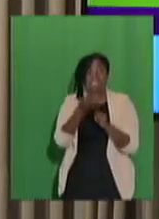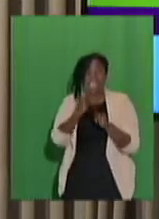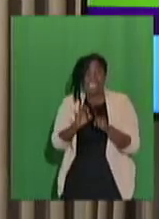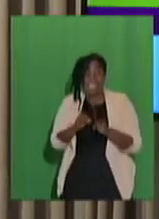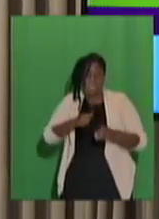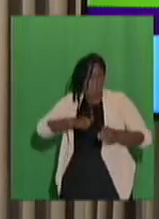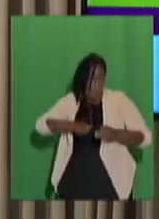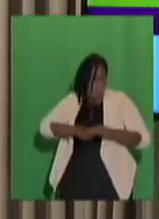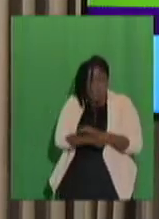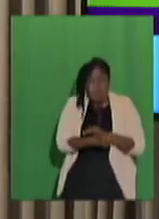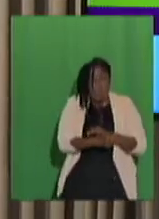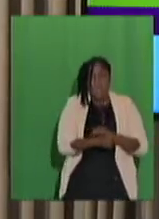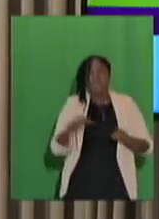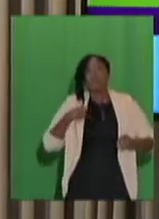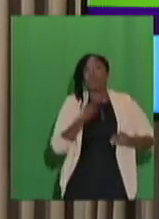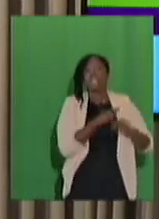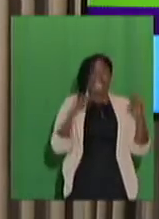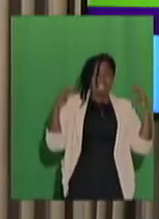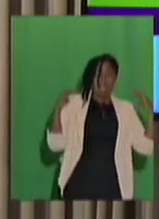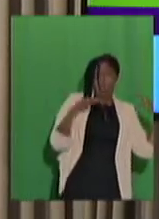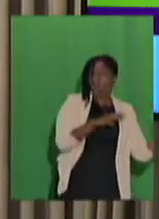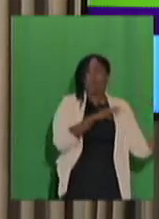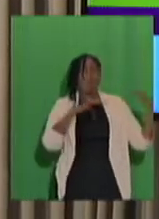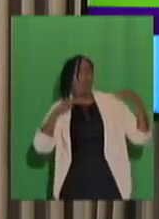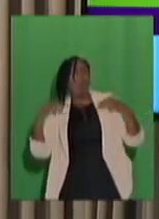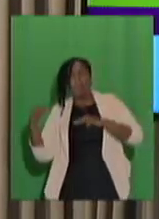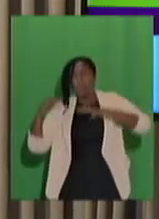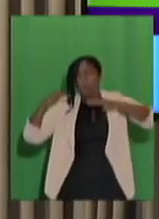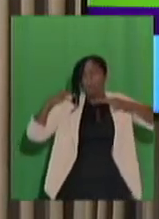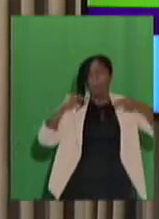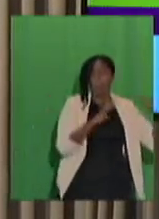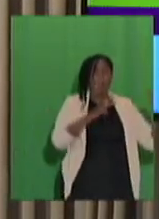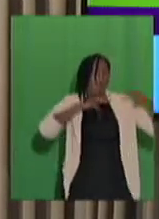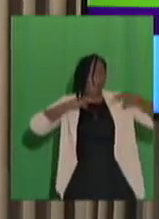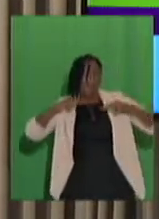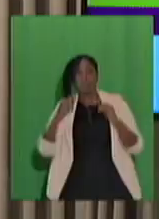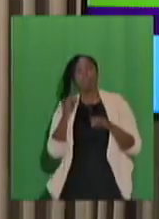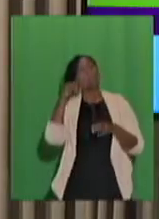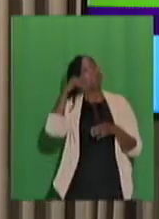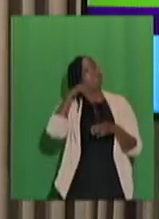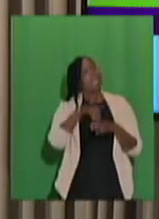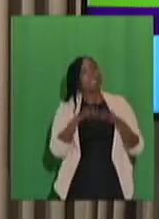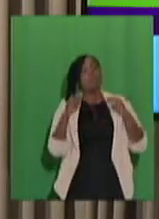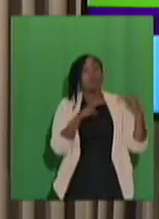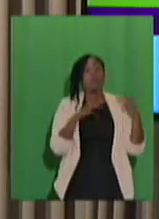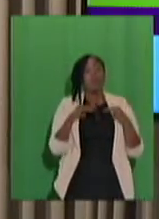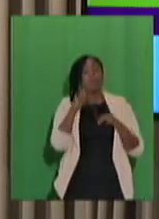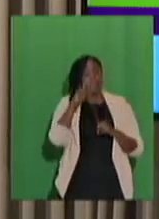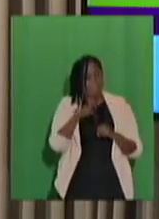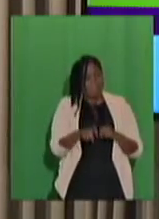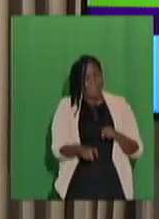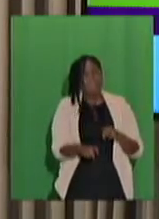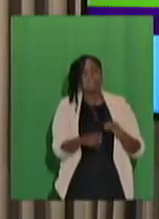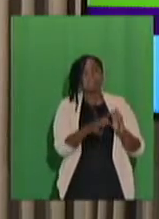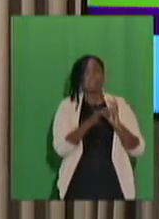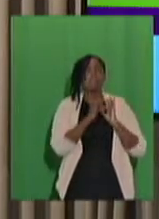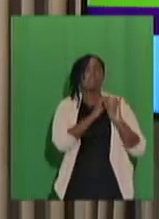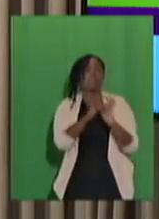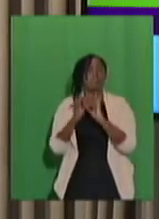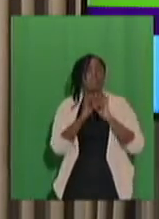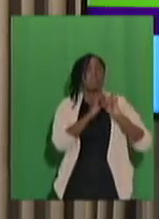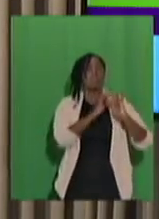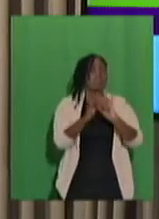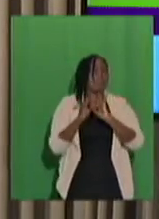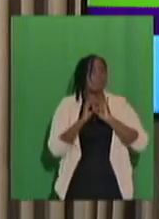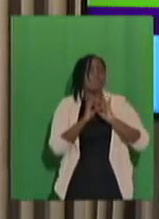war. And in a war, there has to be unity of purpose, unity of command.